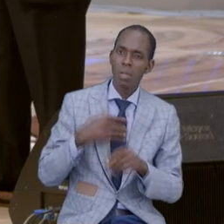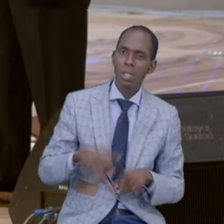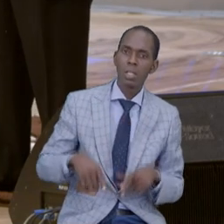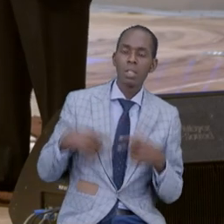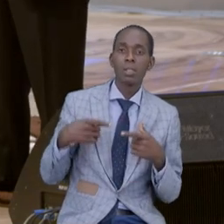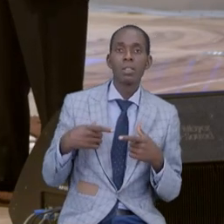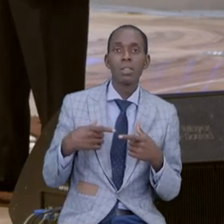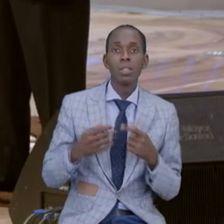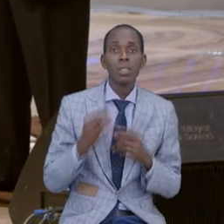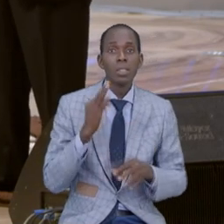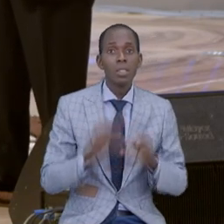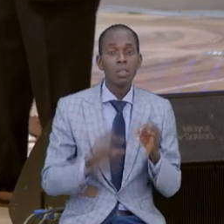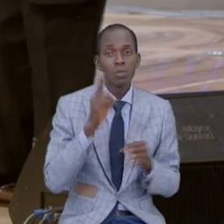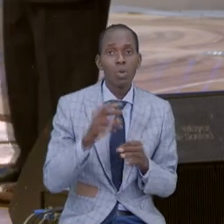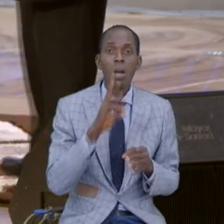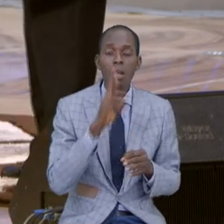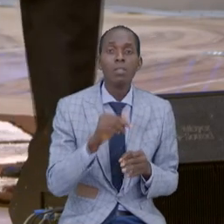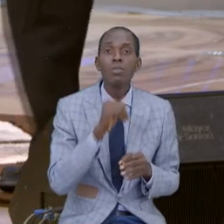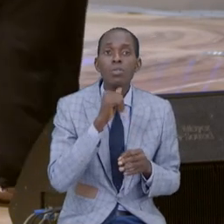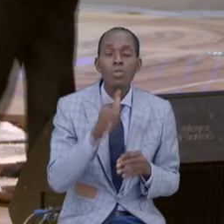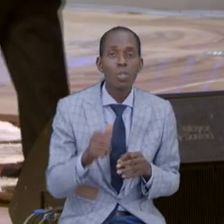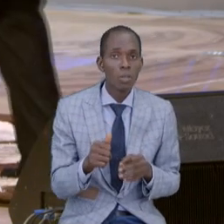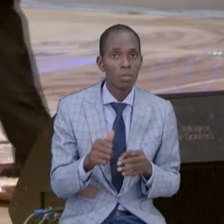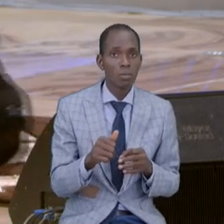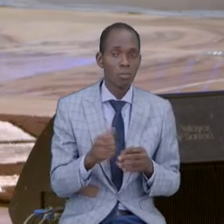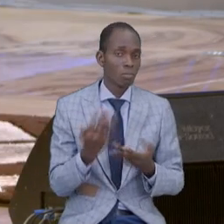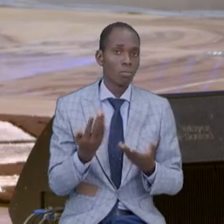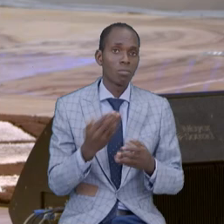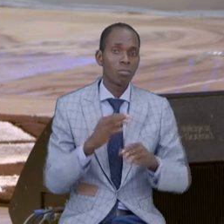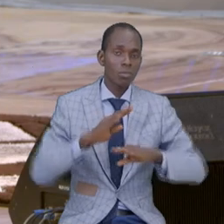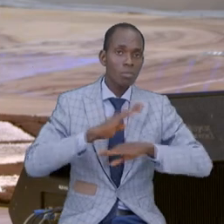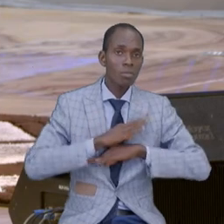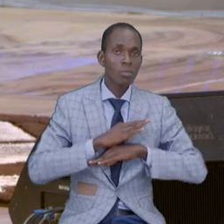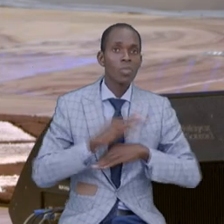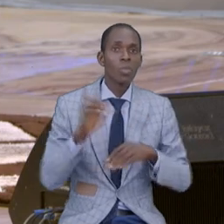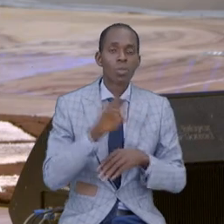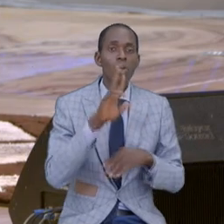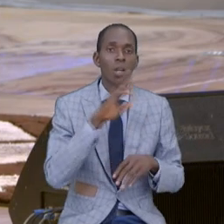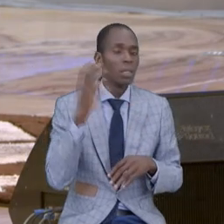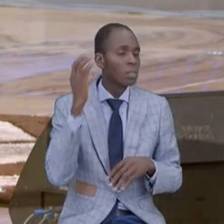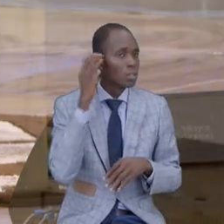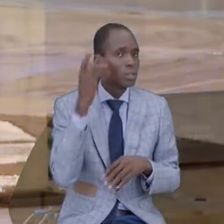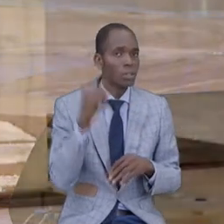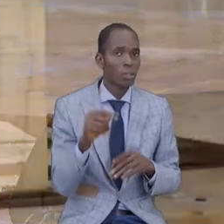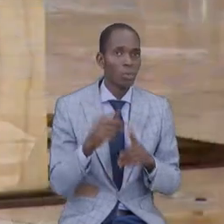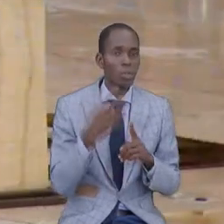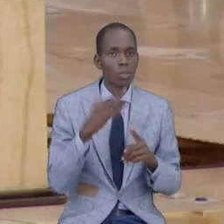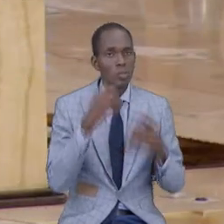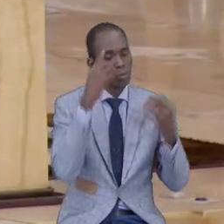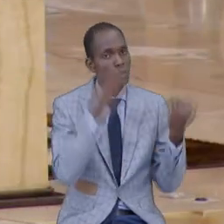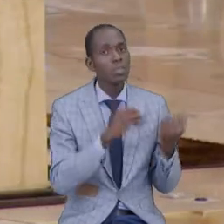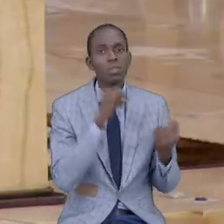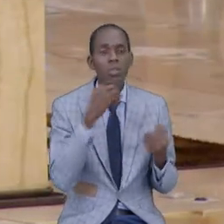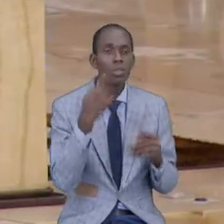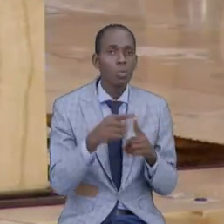If you are not perfected where you are hearing of faith, It's not the fault of the faith, it's